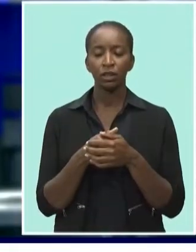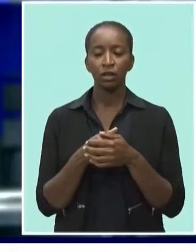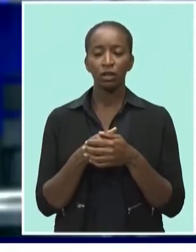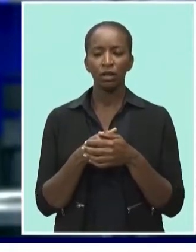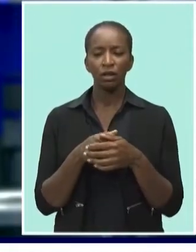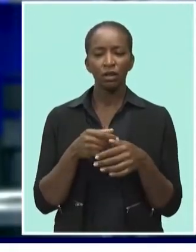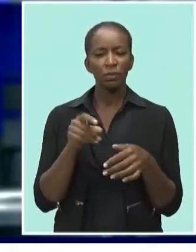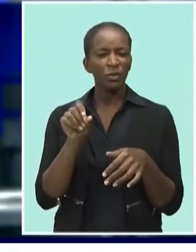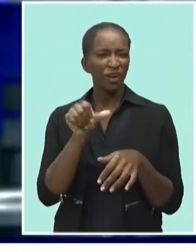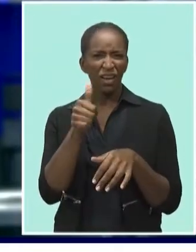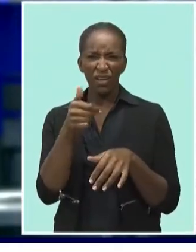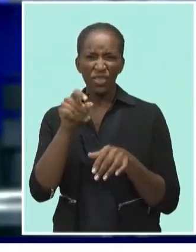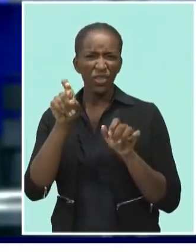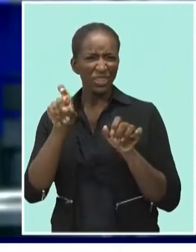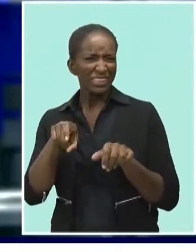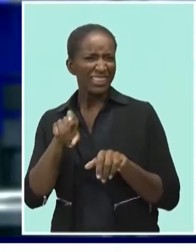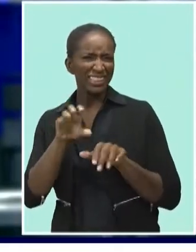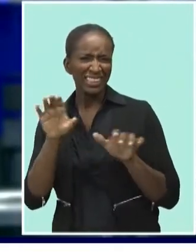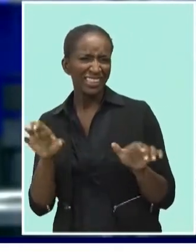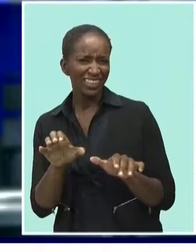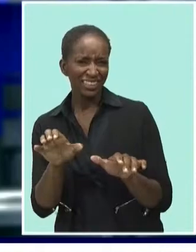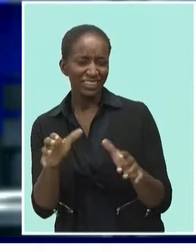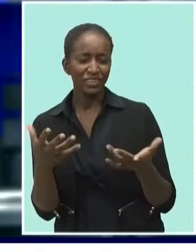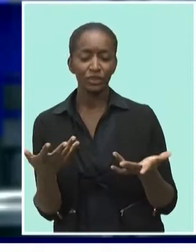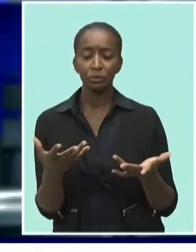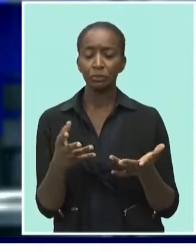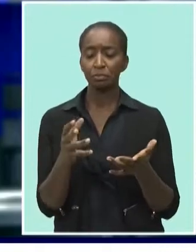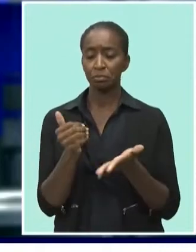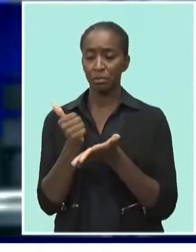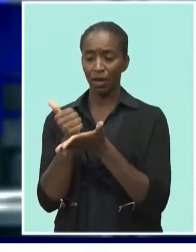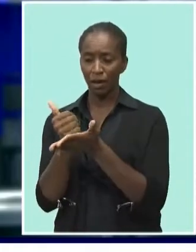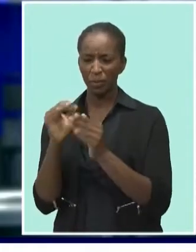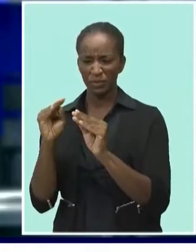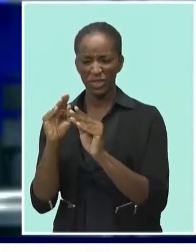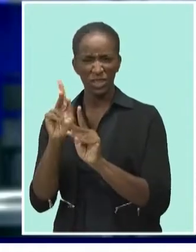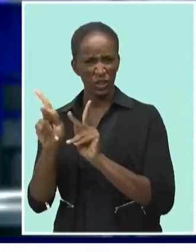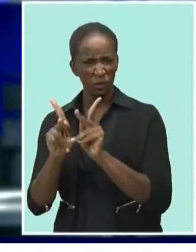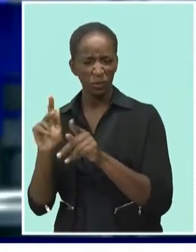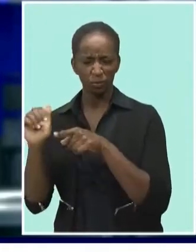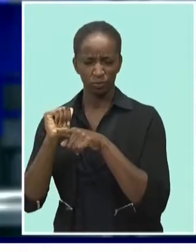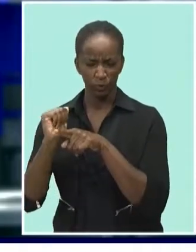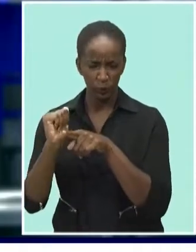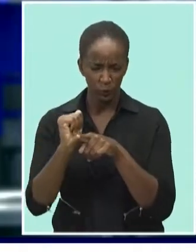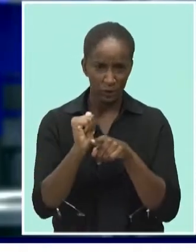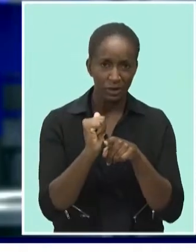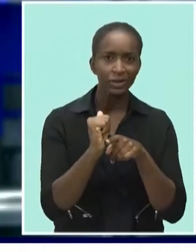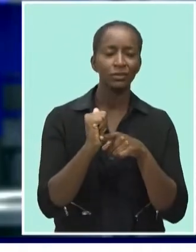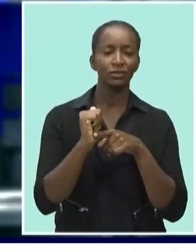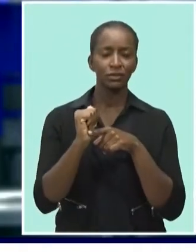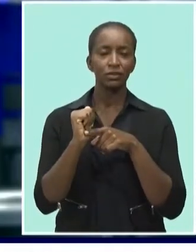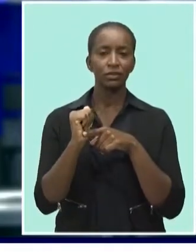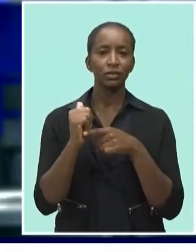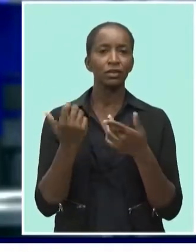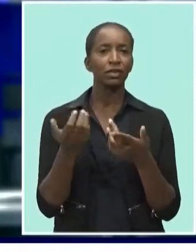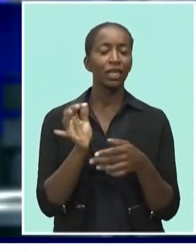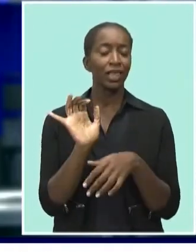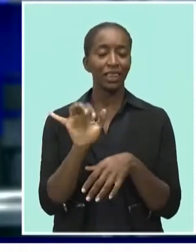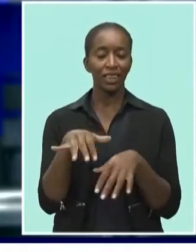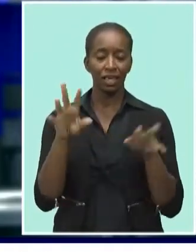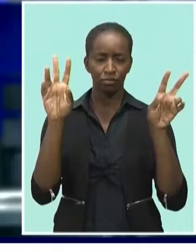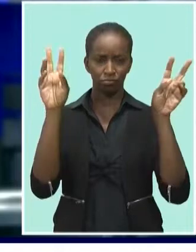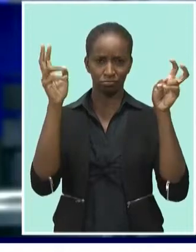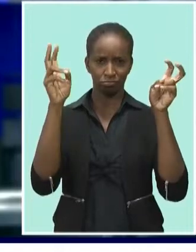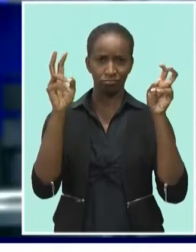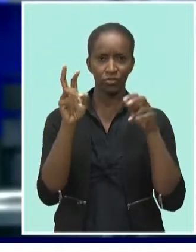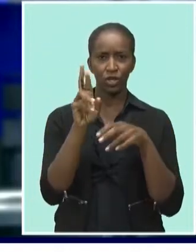tackled, especially as it relates to retraining, enfranchising, retooling and empowering the workforce through the RE initiative and the